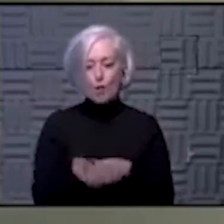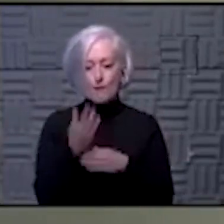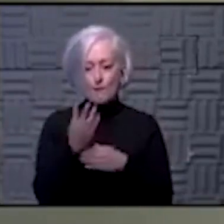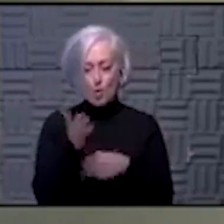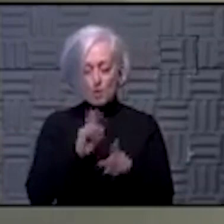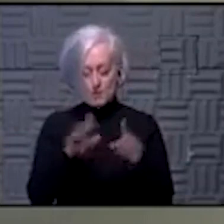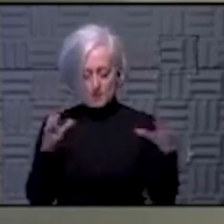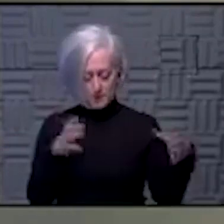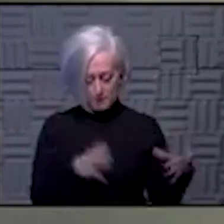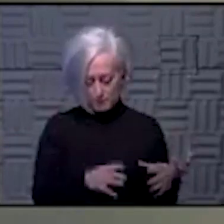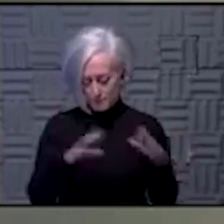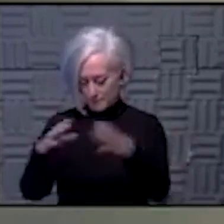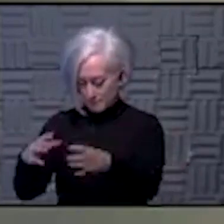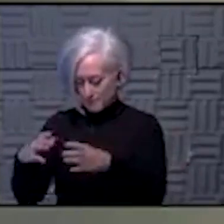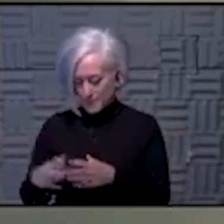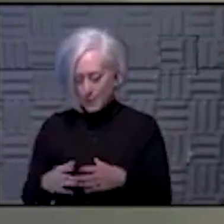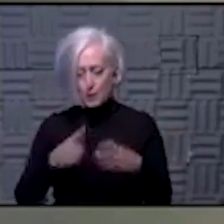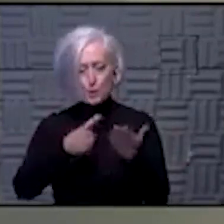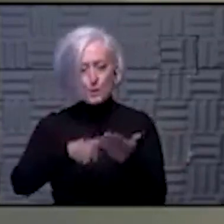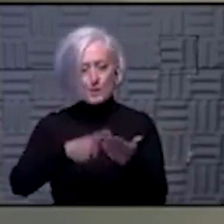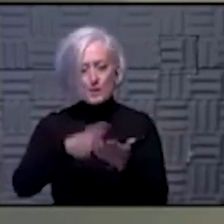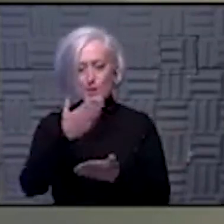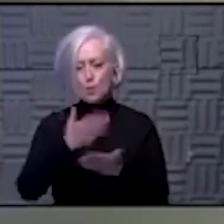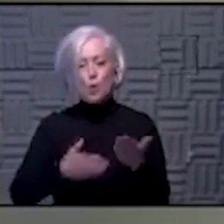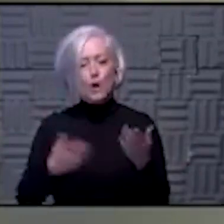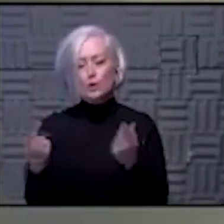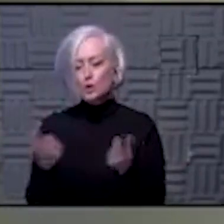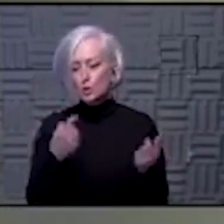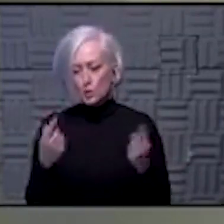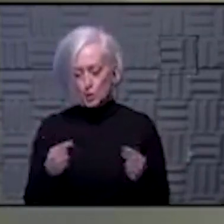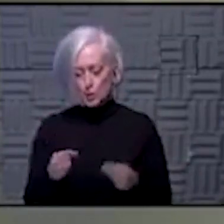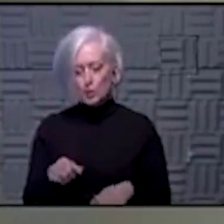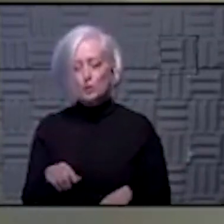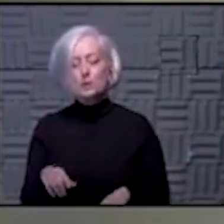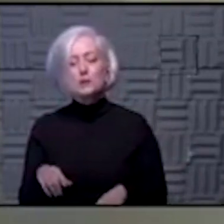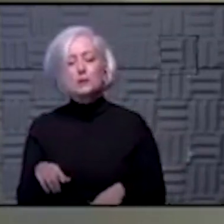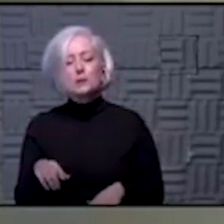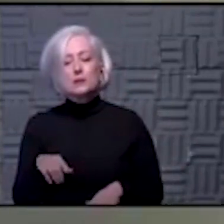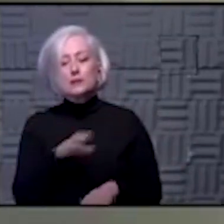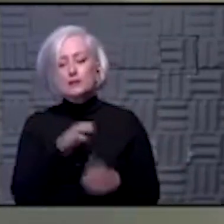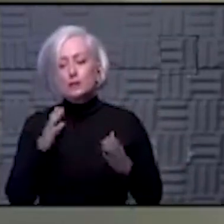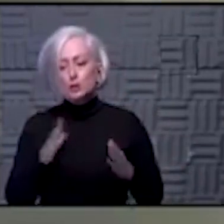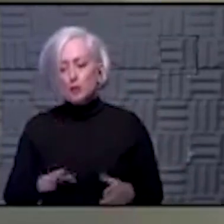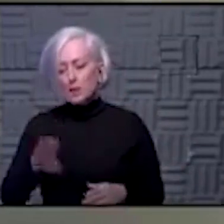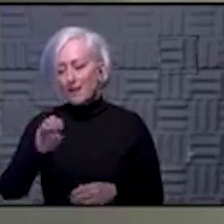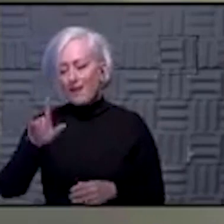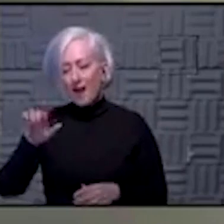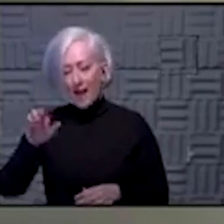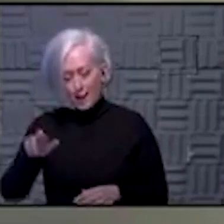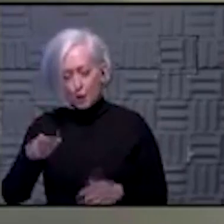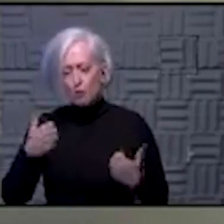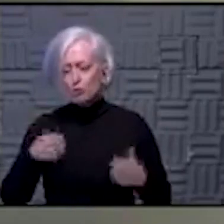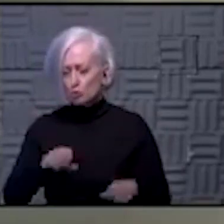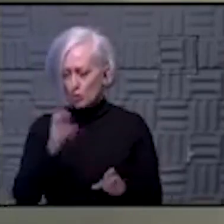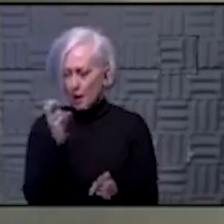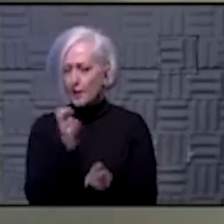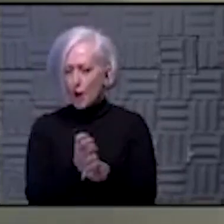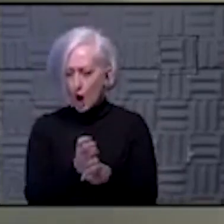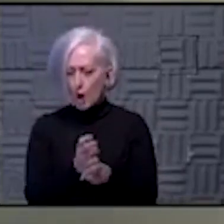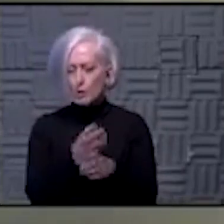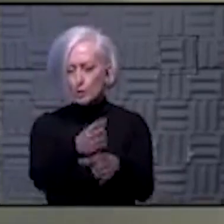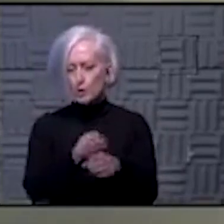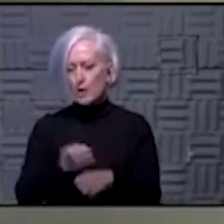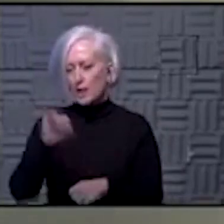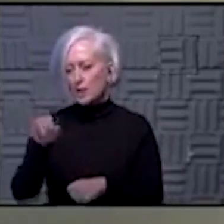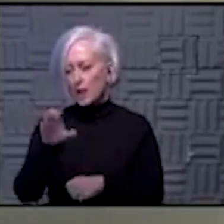we might take. Chairman Eilert, I think, tried very hard to get the Johnson County Commission to agree to